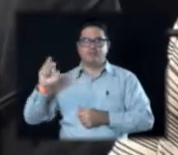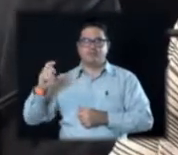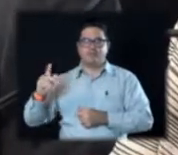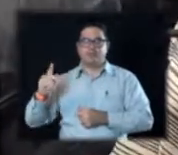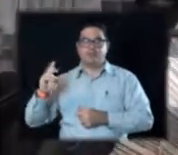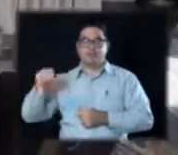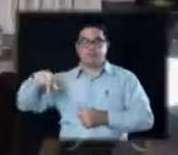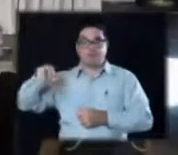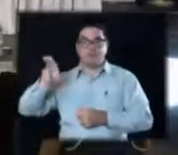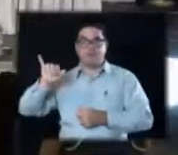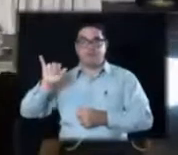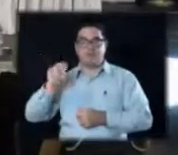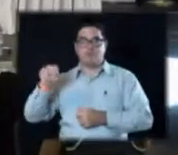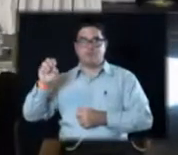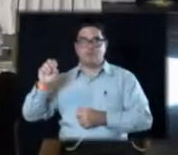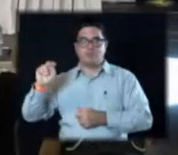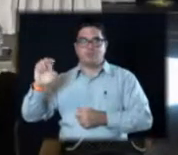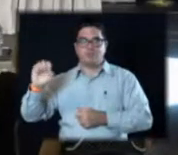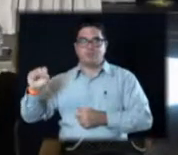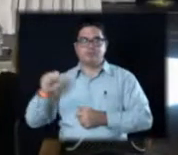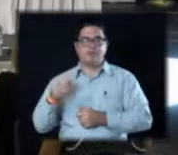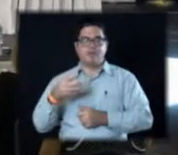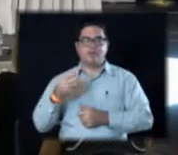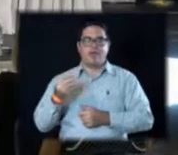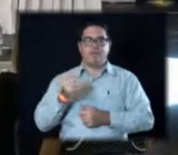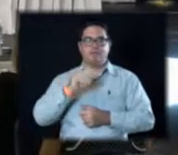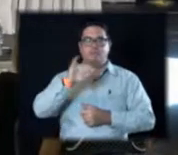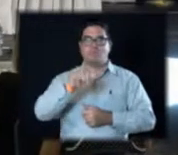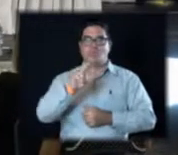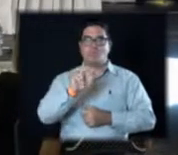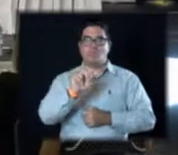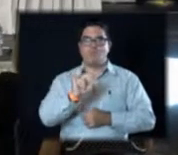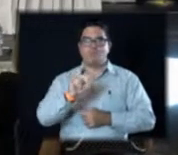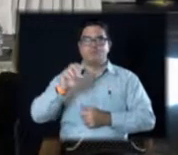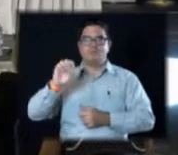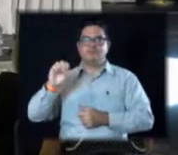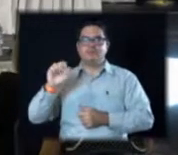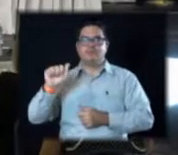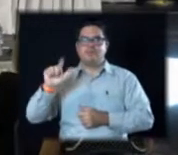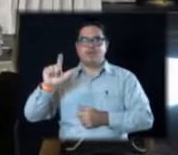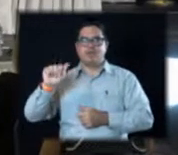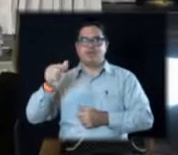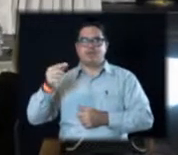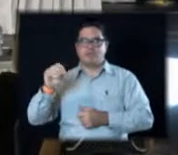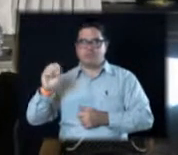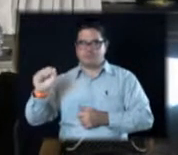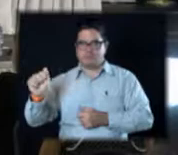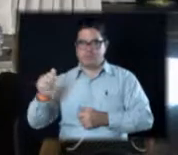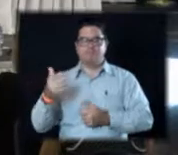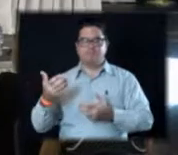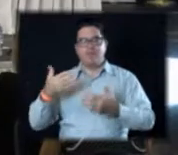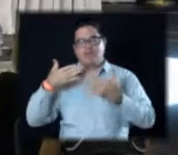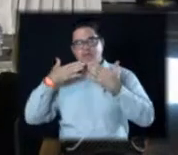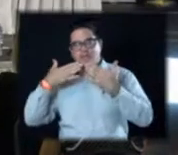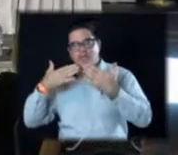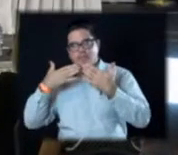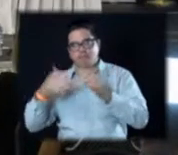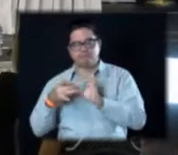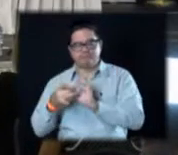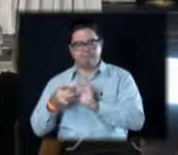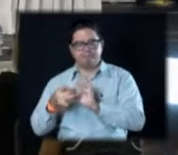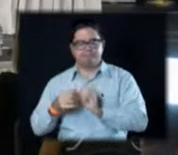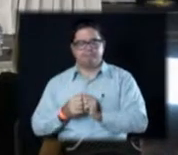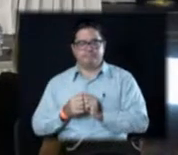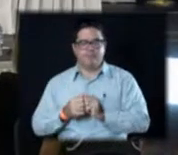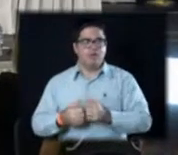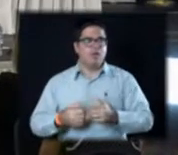of treasury, Juan Zaragoza Gomez. Thank you for being here. Thank you for cooperating.